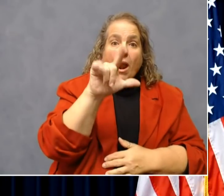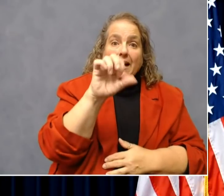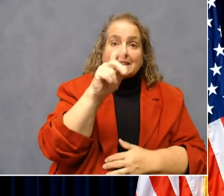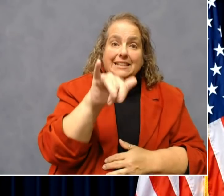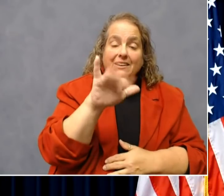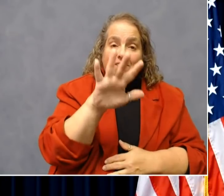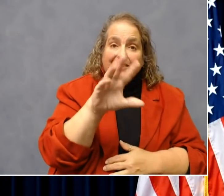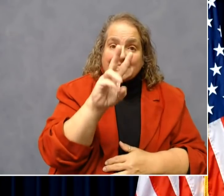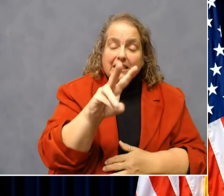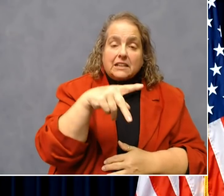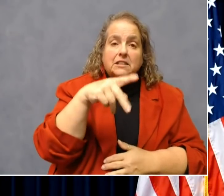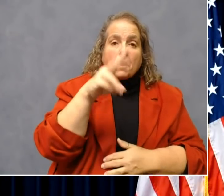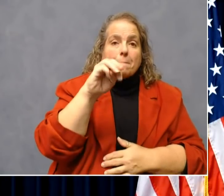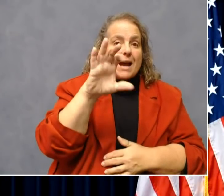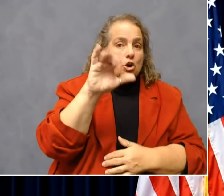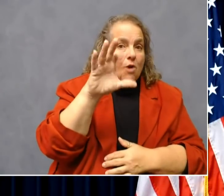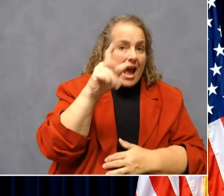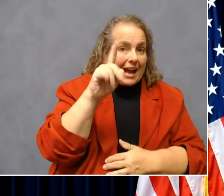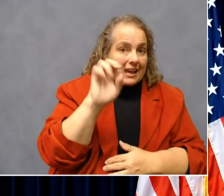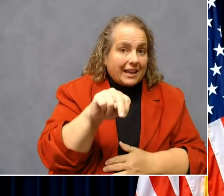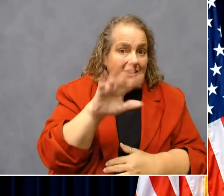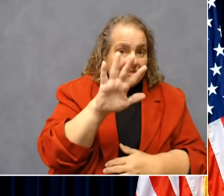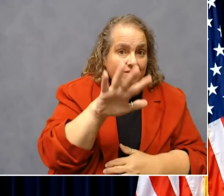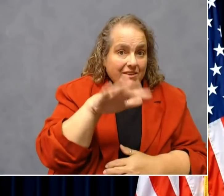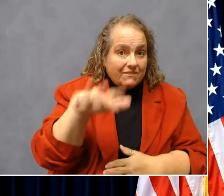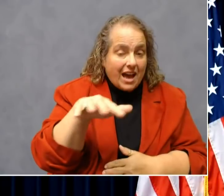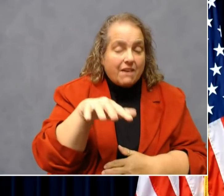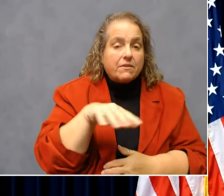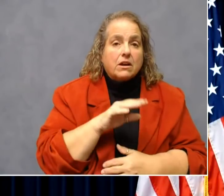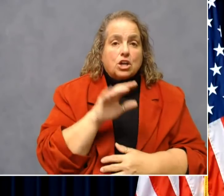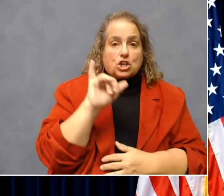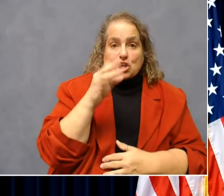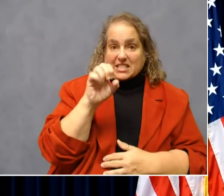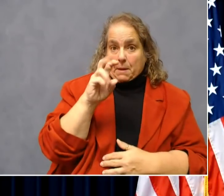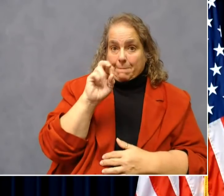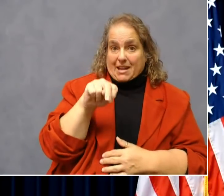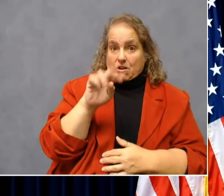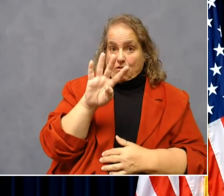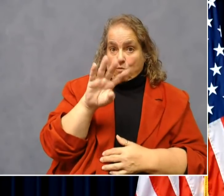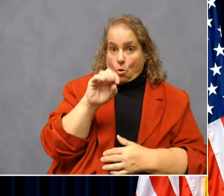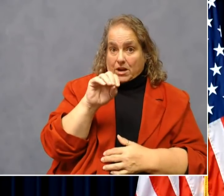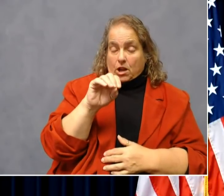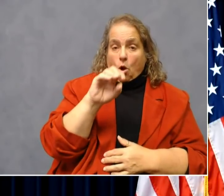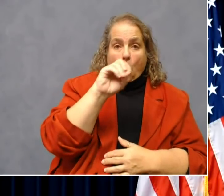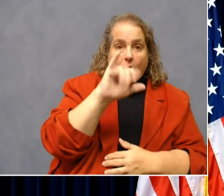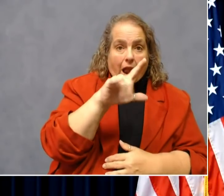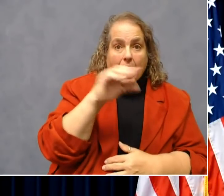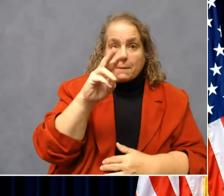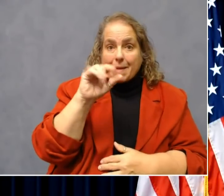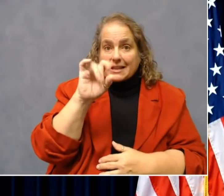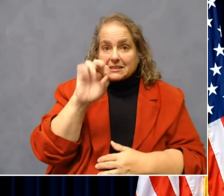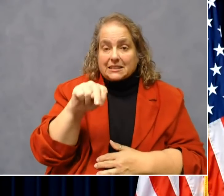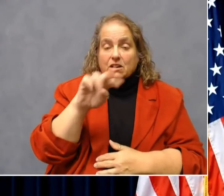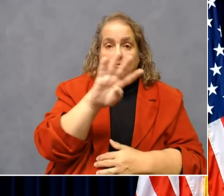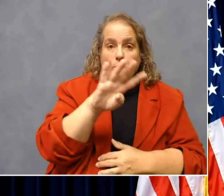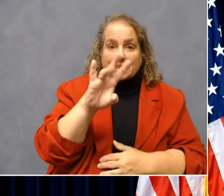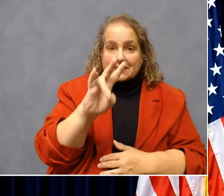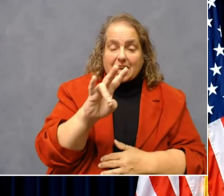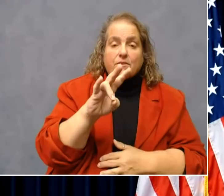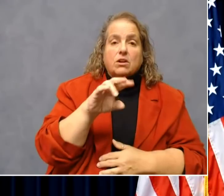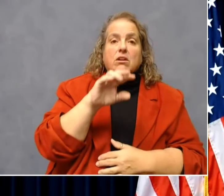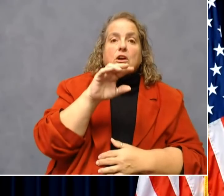45, Campbell, 43, Jessamine, 40, Boyle and Mason, 37, Bullitt, 36,